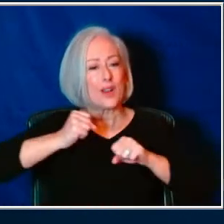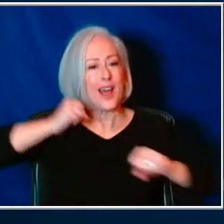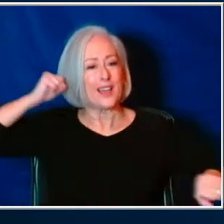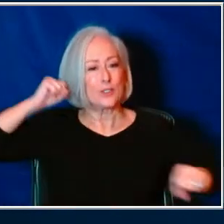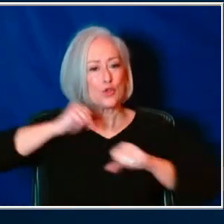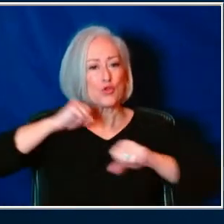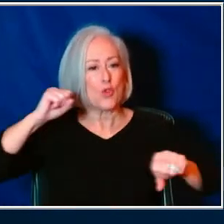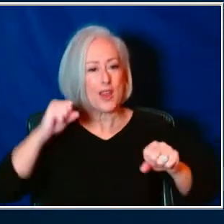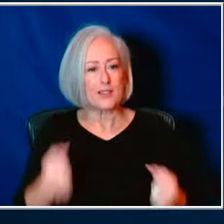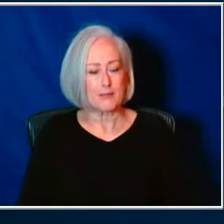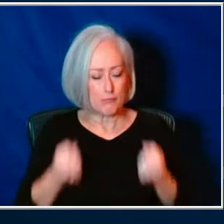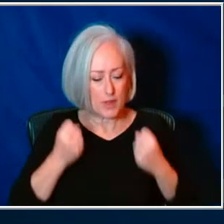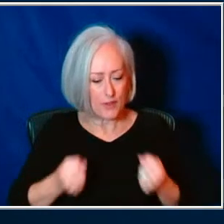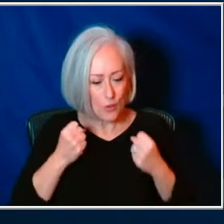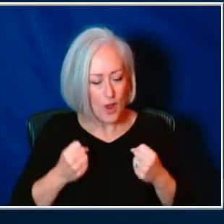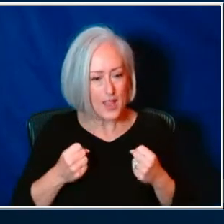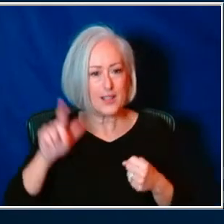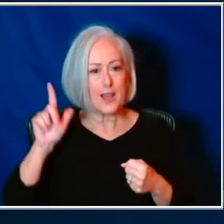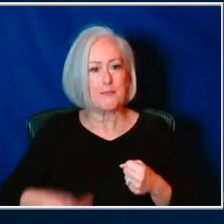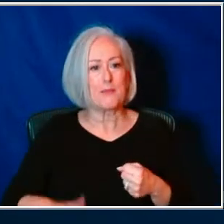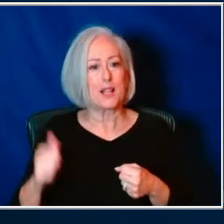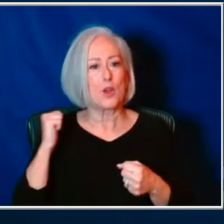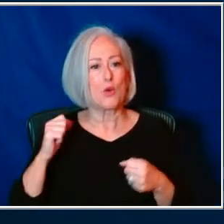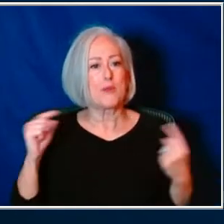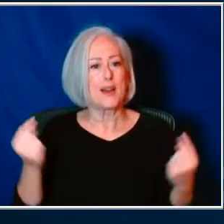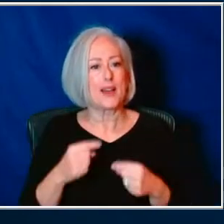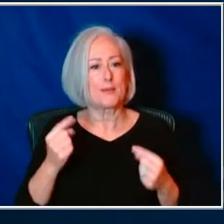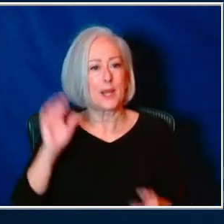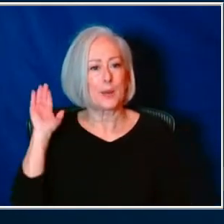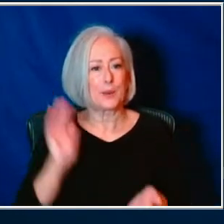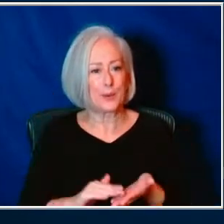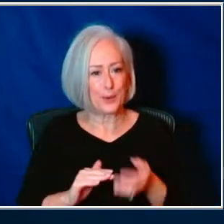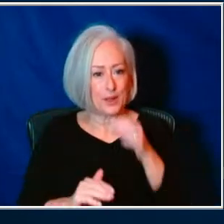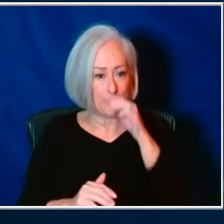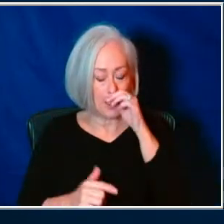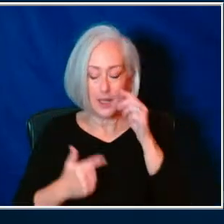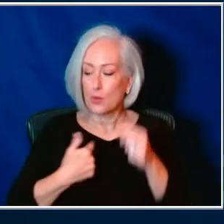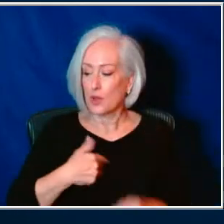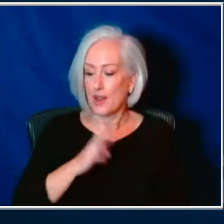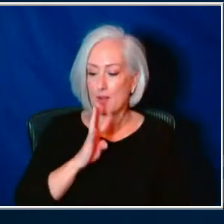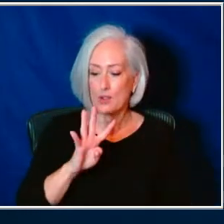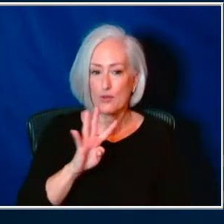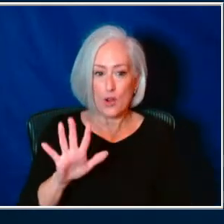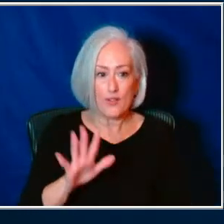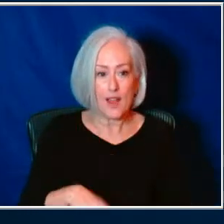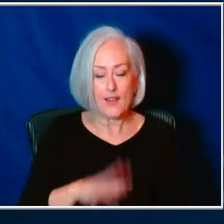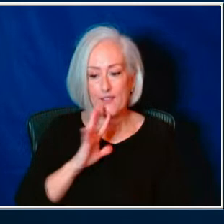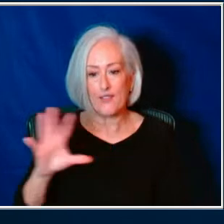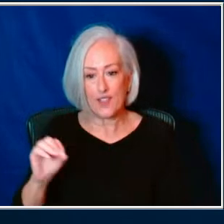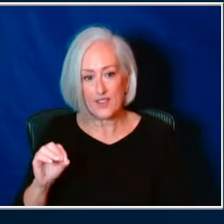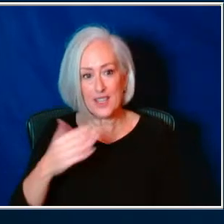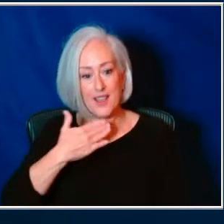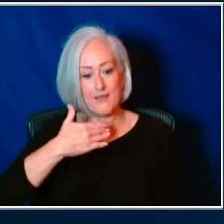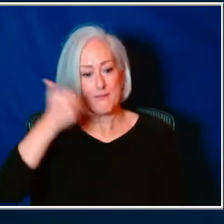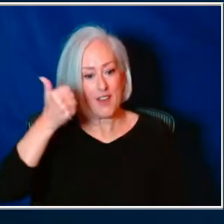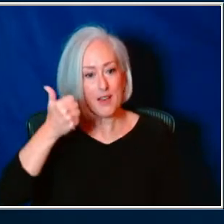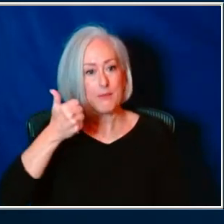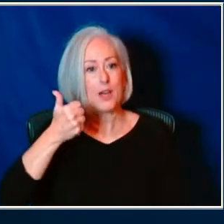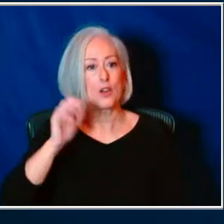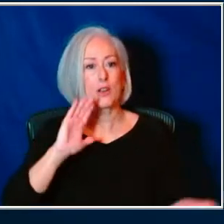back pain, I think by the time I was 45 or 50, I felt better than it did when I was in my 20s, and it is such a difference